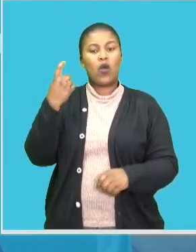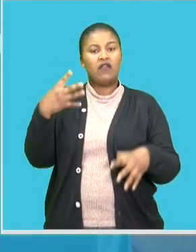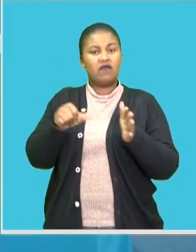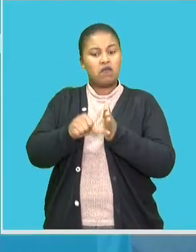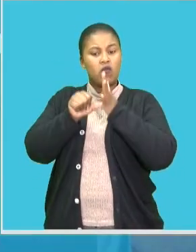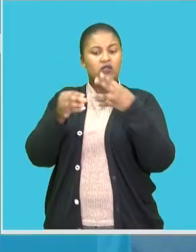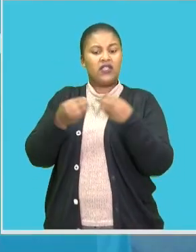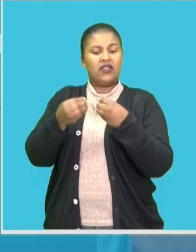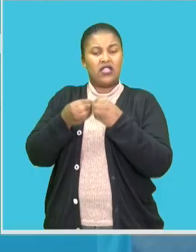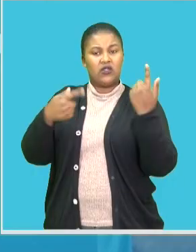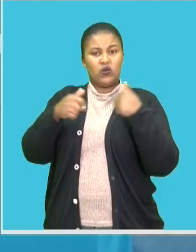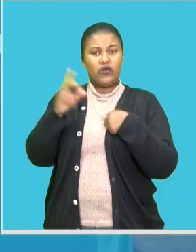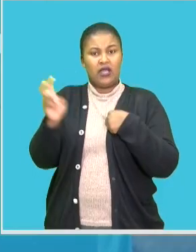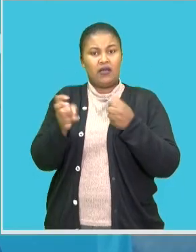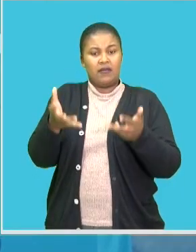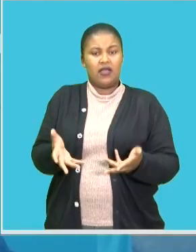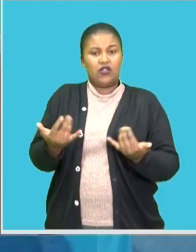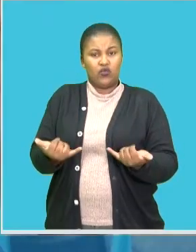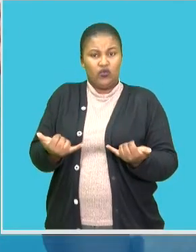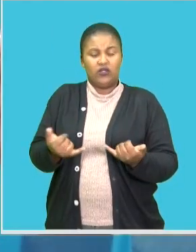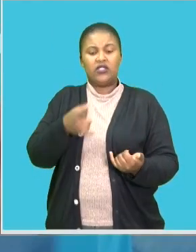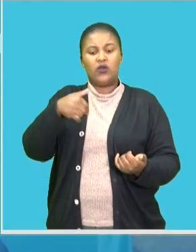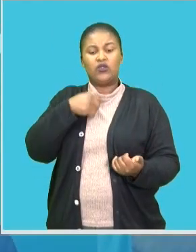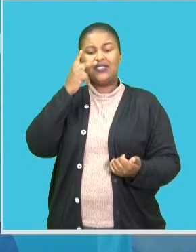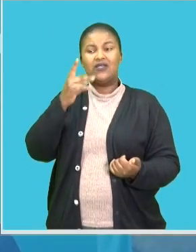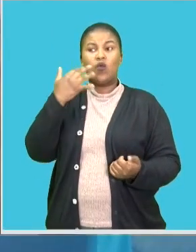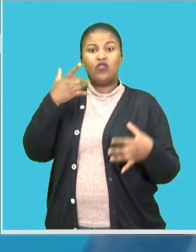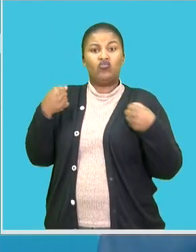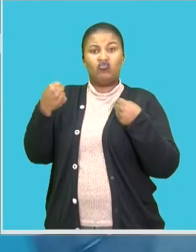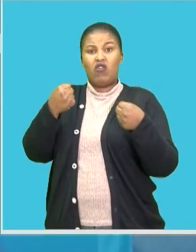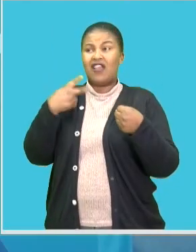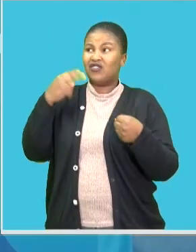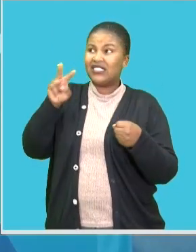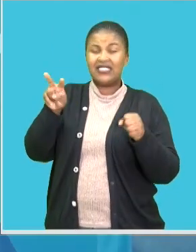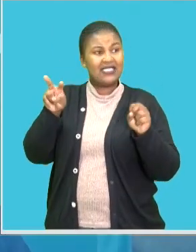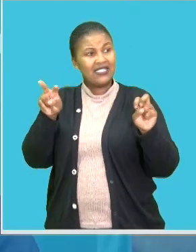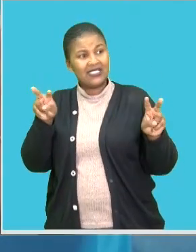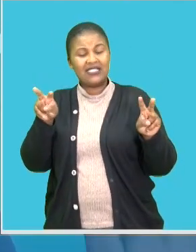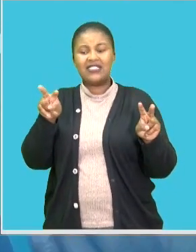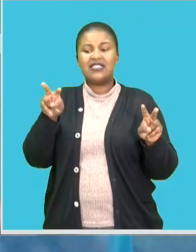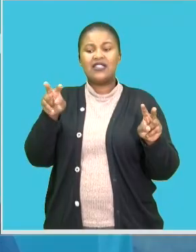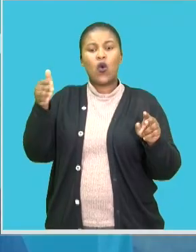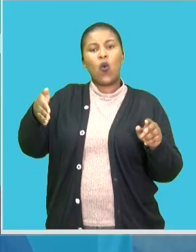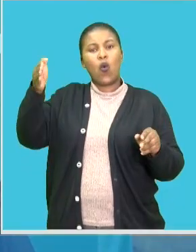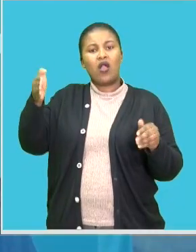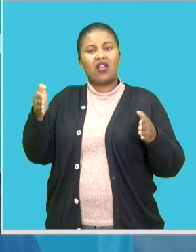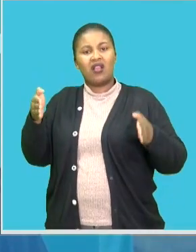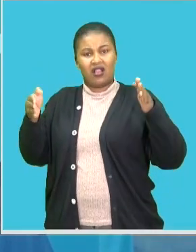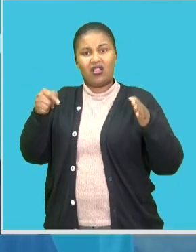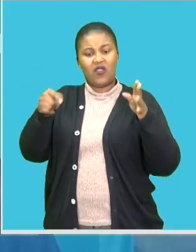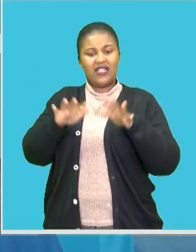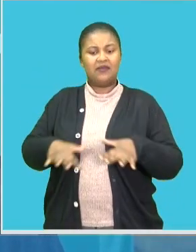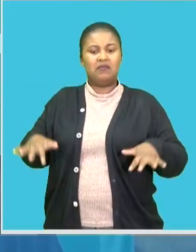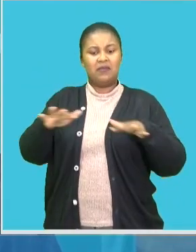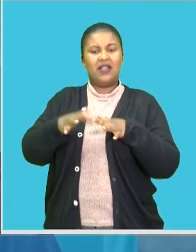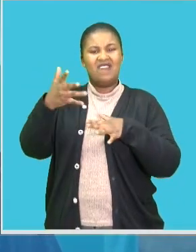on site again is to ensure, as you can see when you drive here, that the perimeter wall to this facility